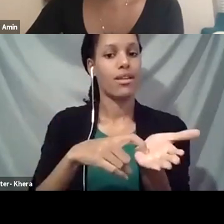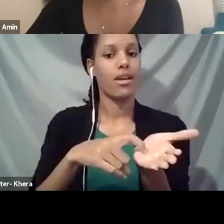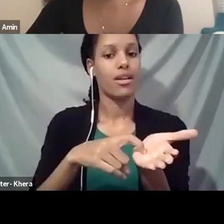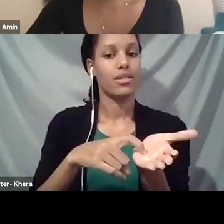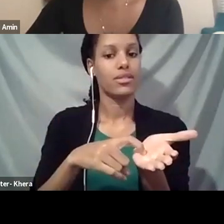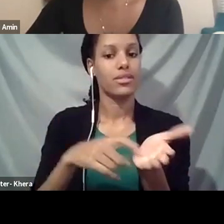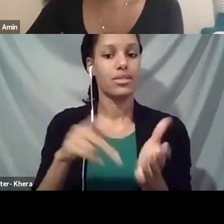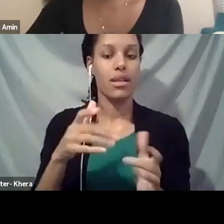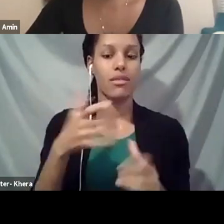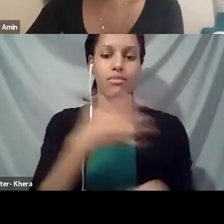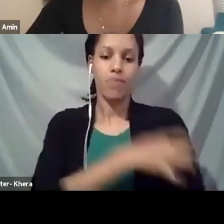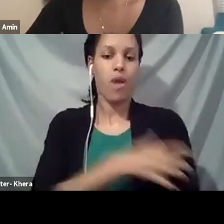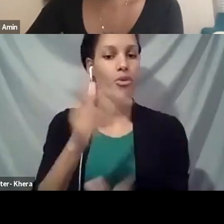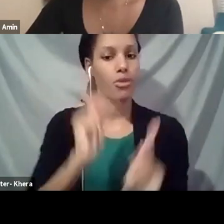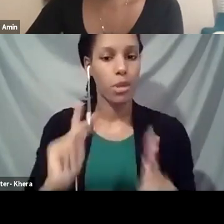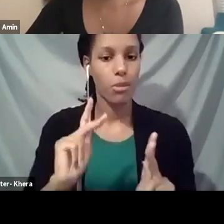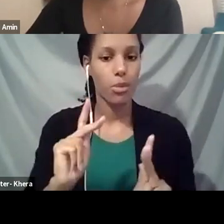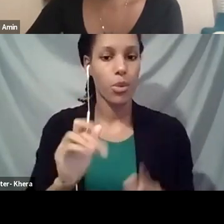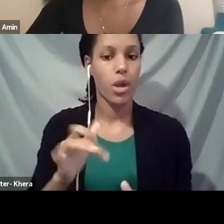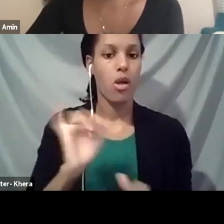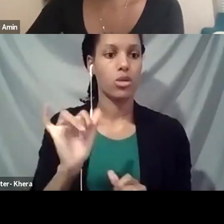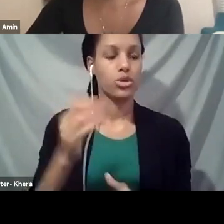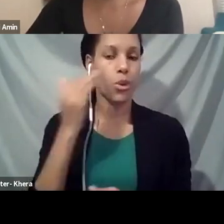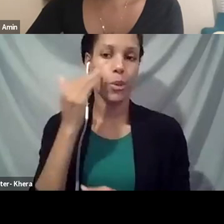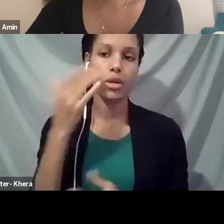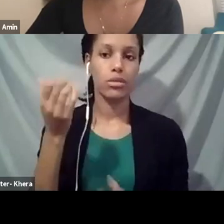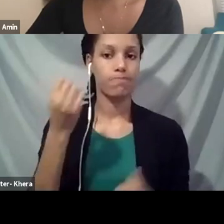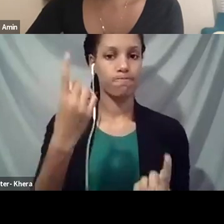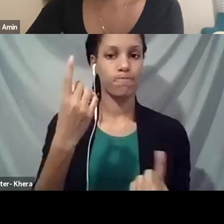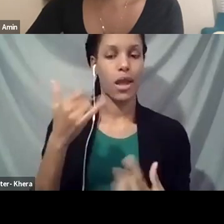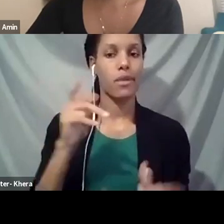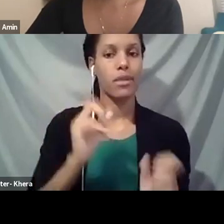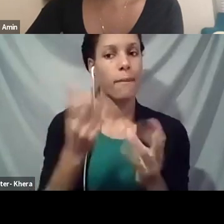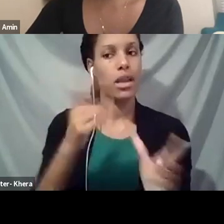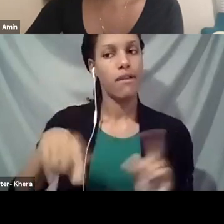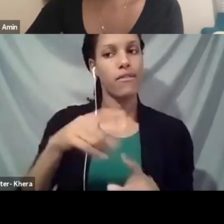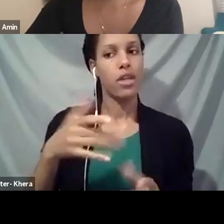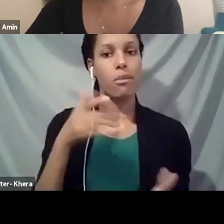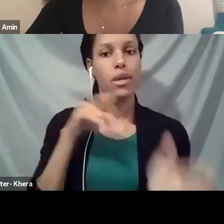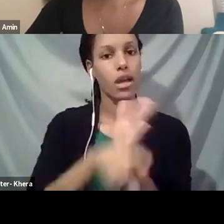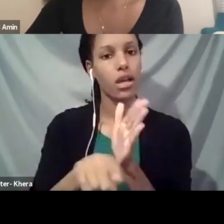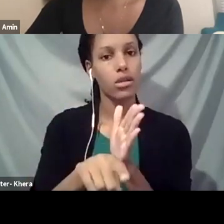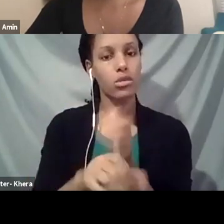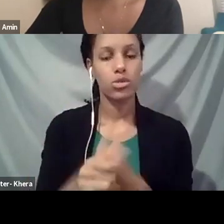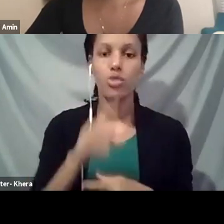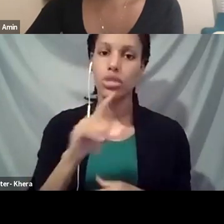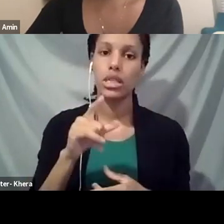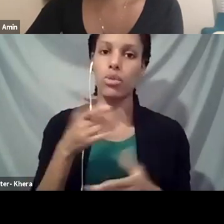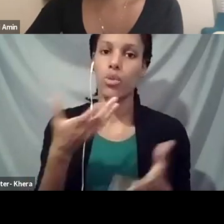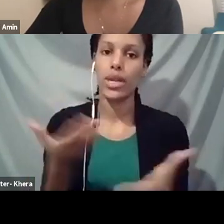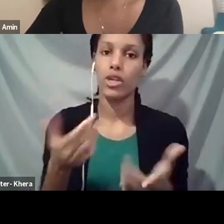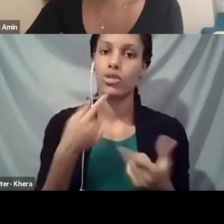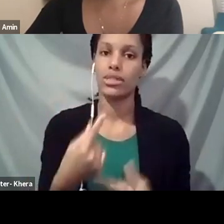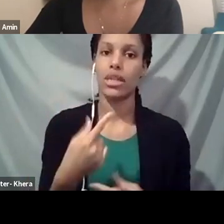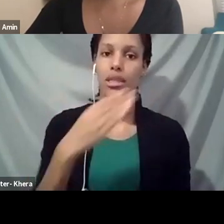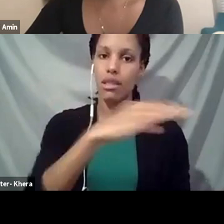and even being killed. So collectively, we are unequivocally saying Black Lives Matter, and this needs to